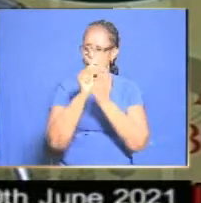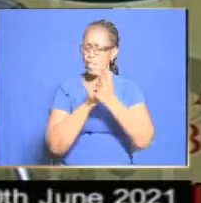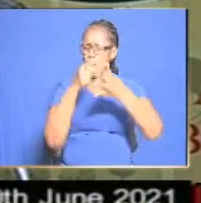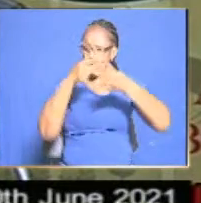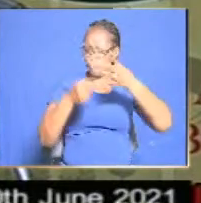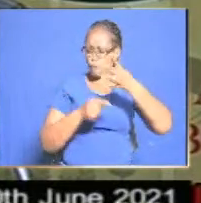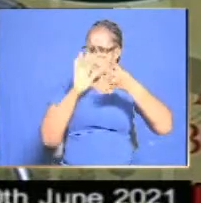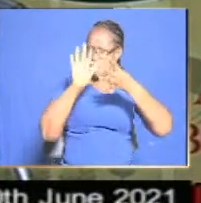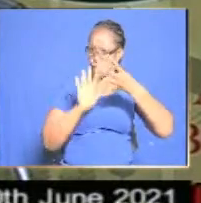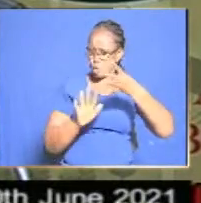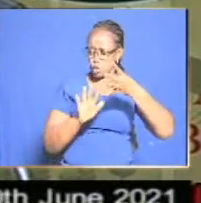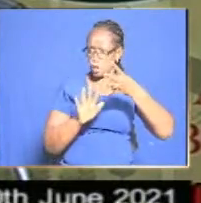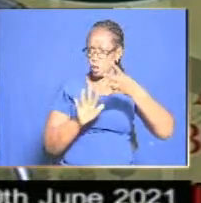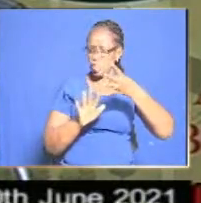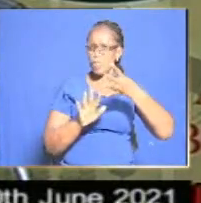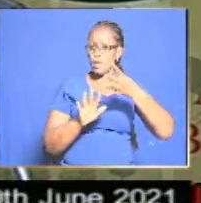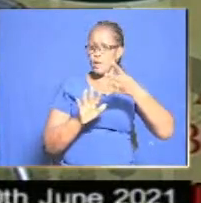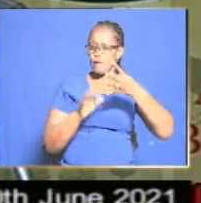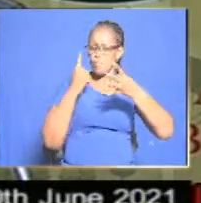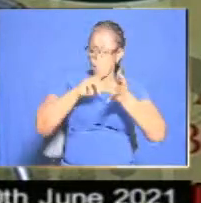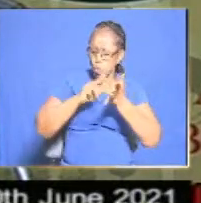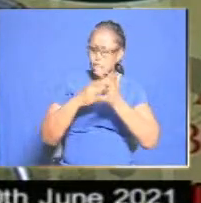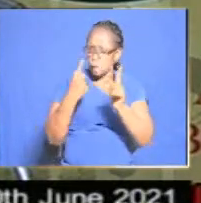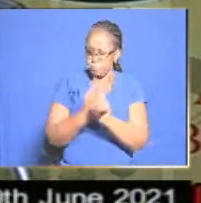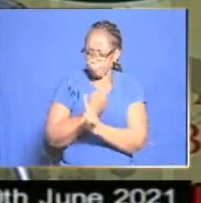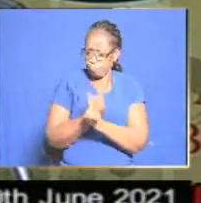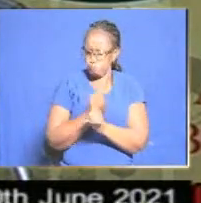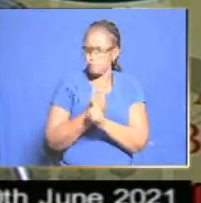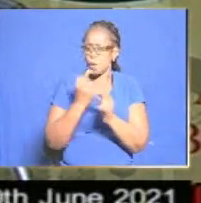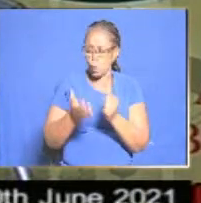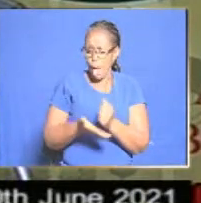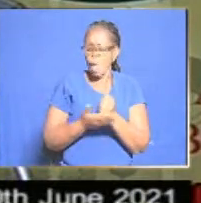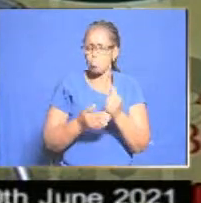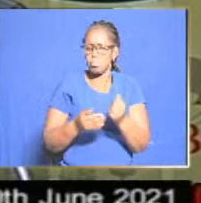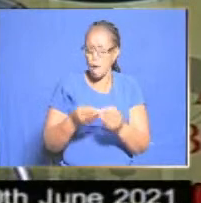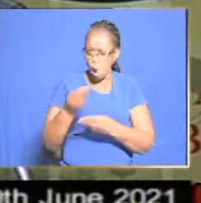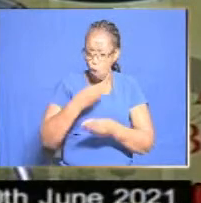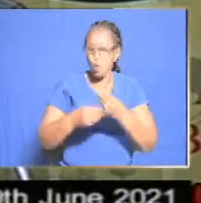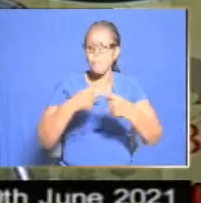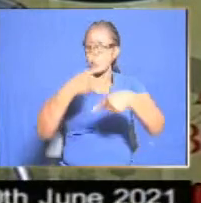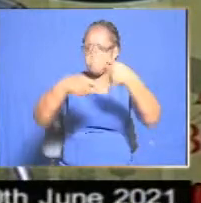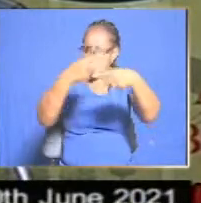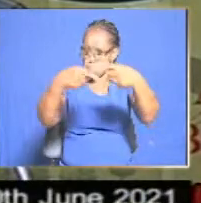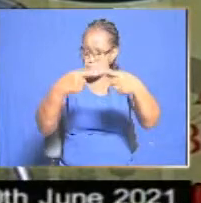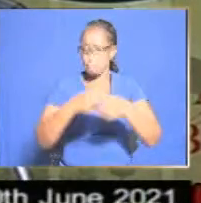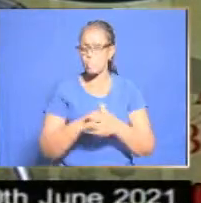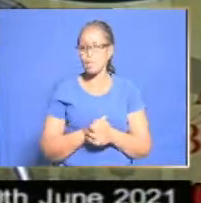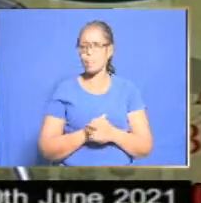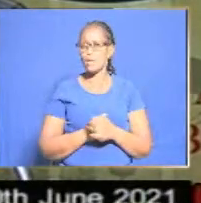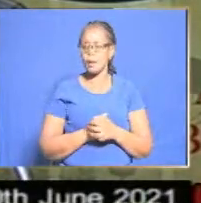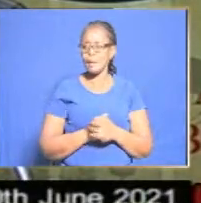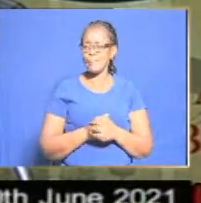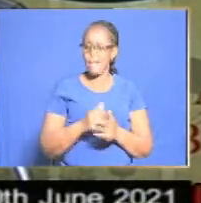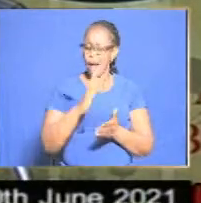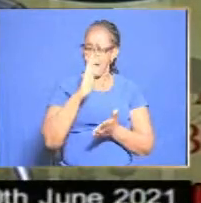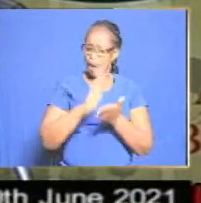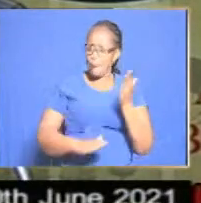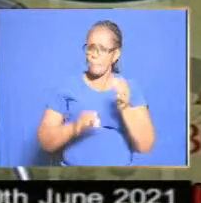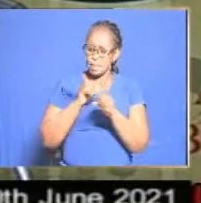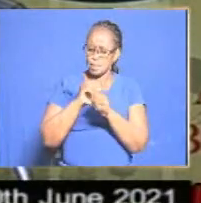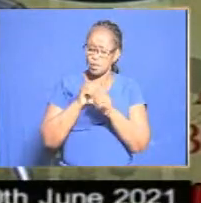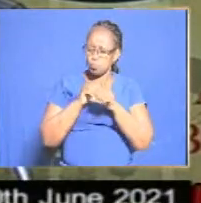both drivers and enabler projects. Mr. Speaker, the outbreak and rapid spread of the COVID-19